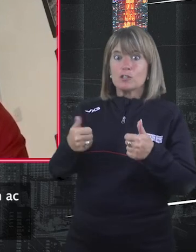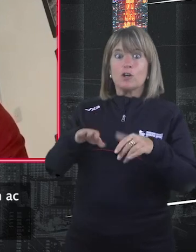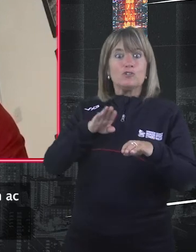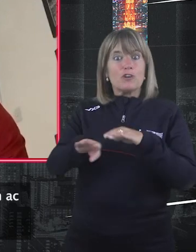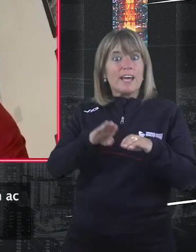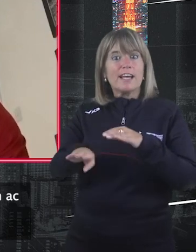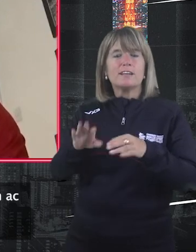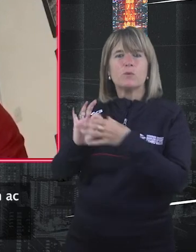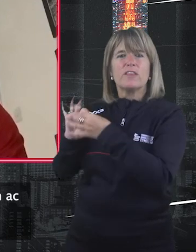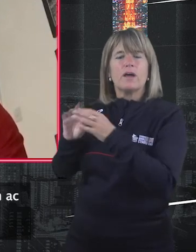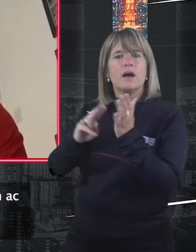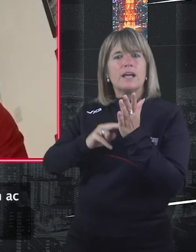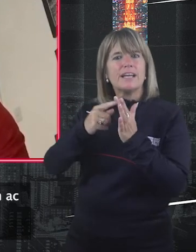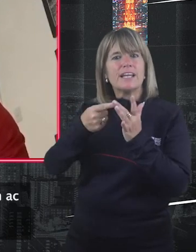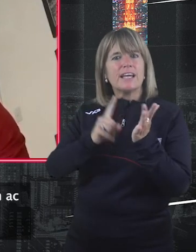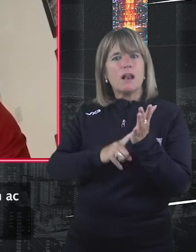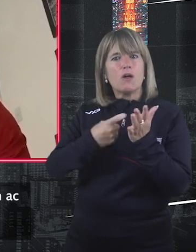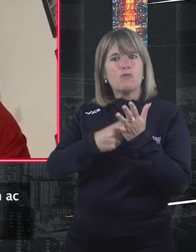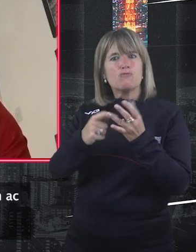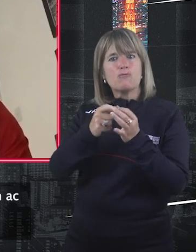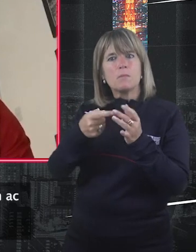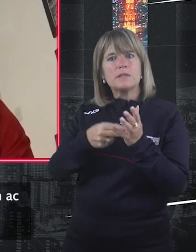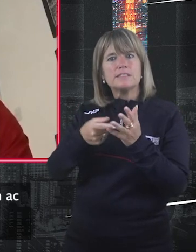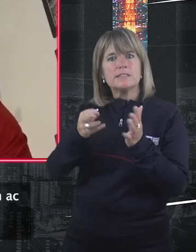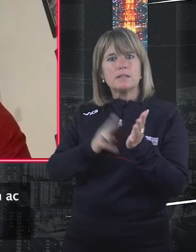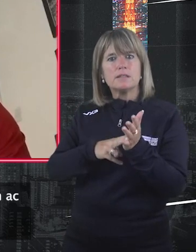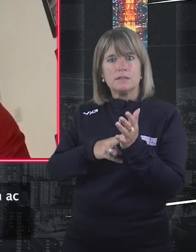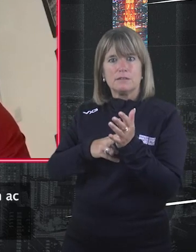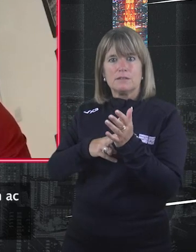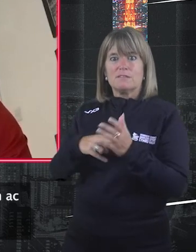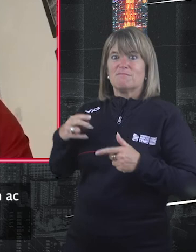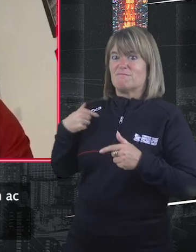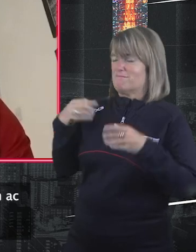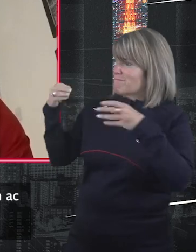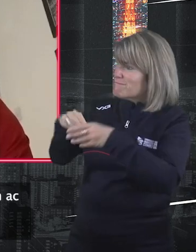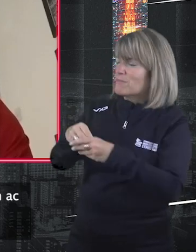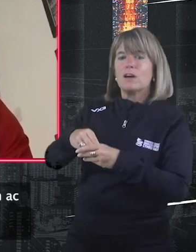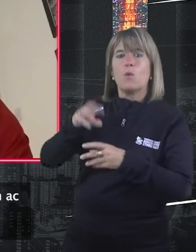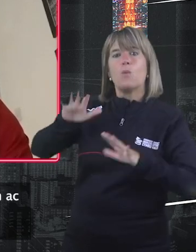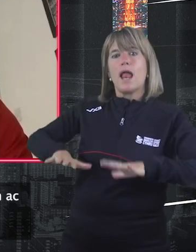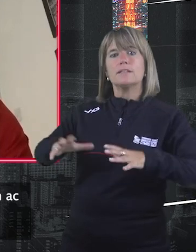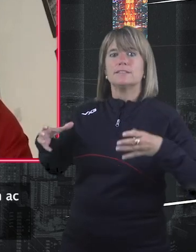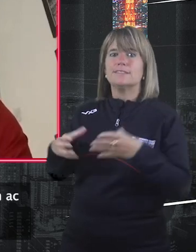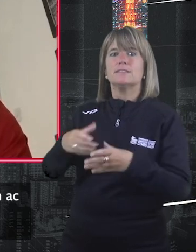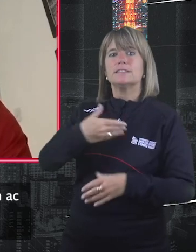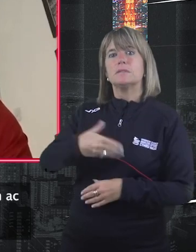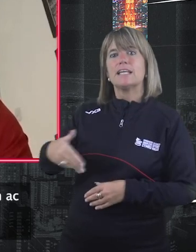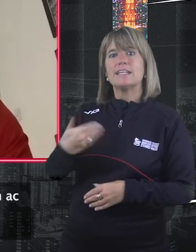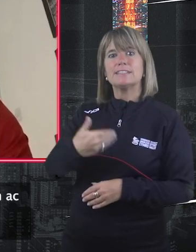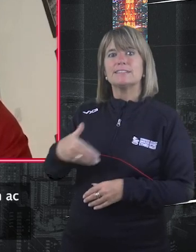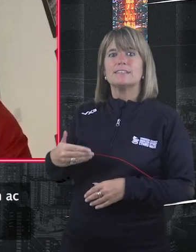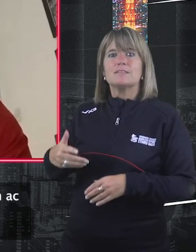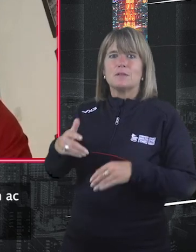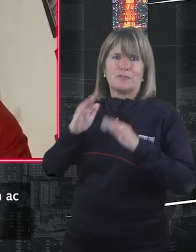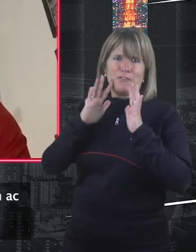with Neil Robinson, and I'm in the table tennis Wales sessions, which is fantastic for